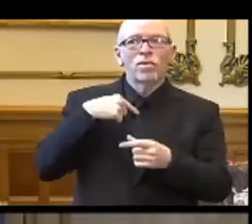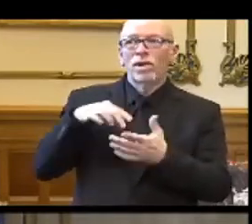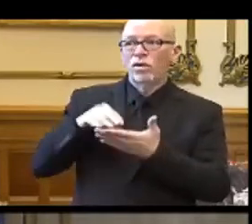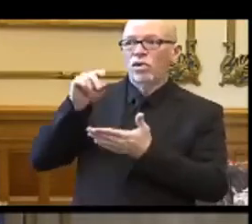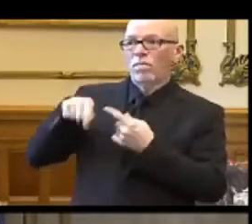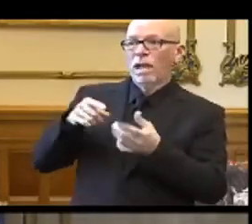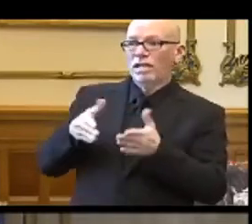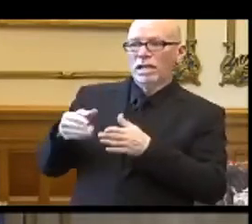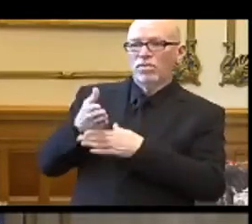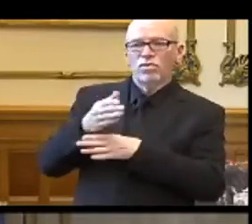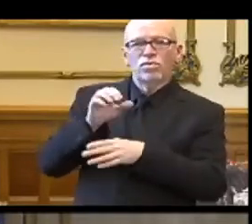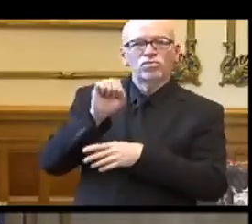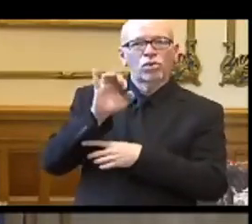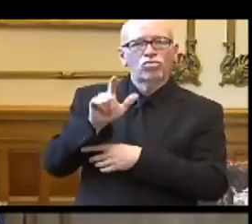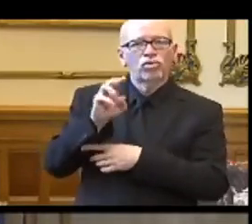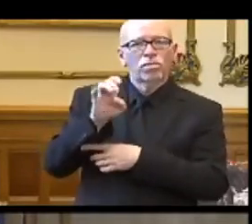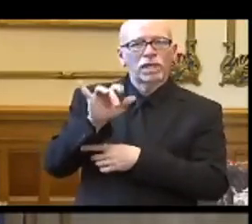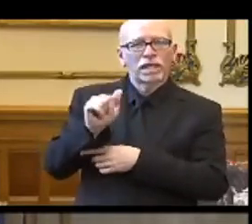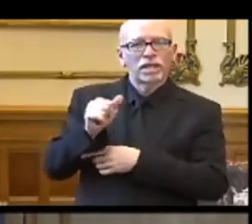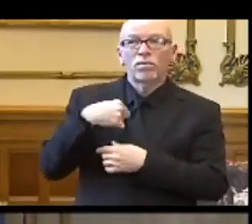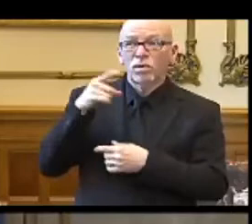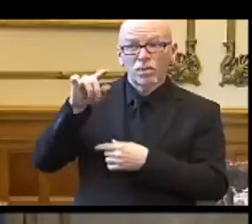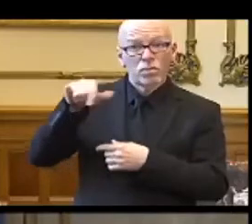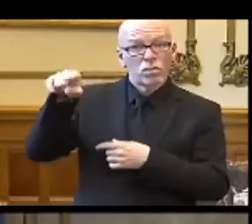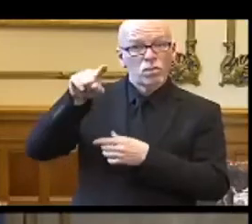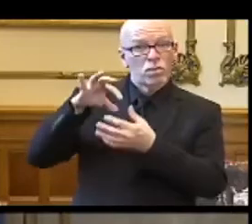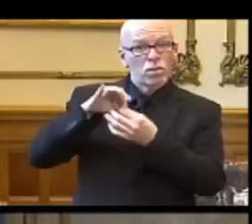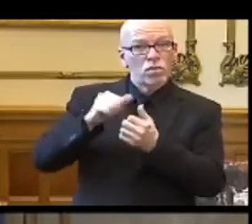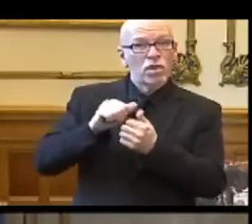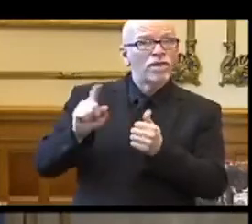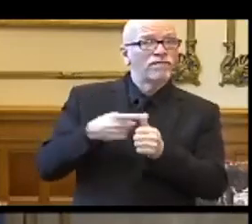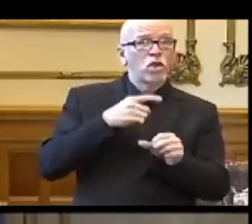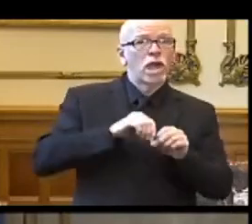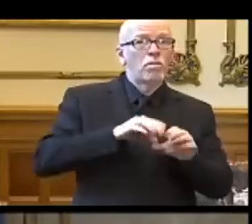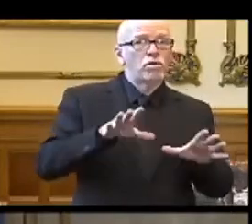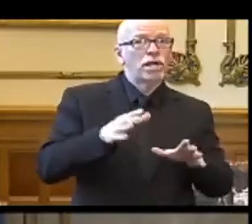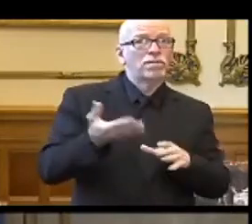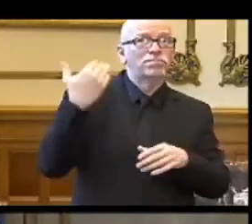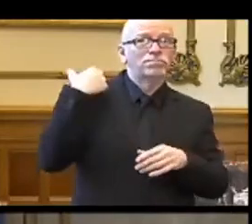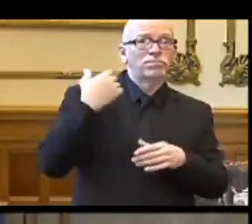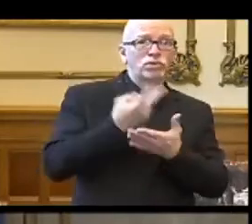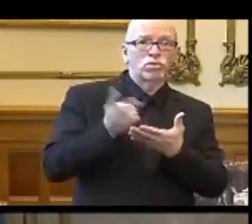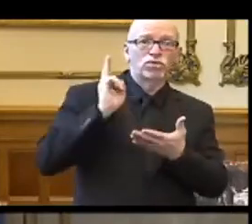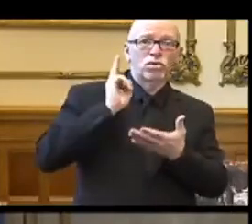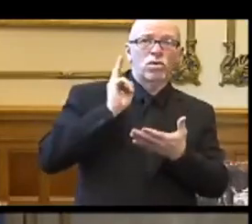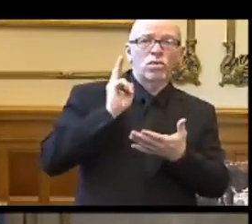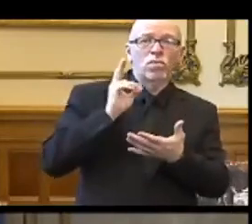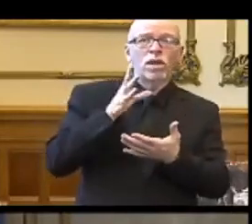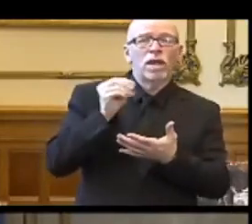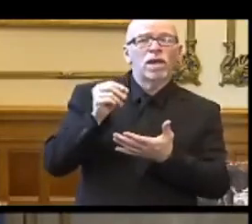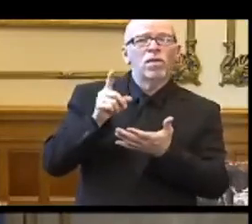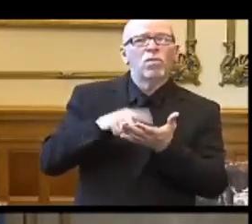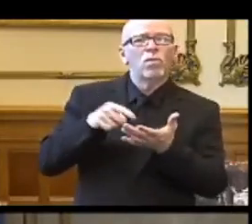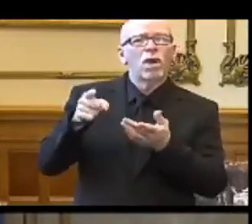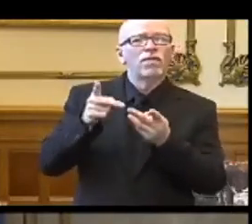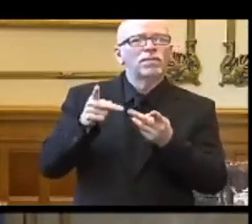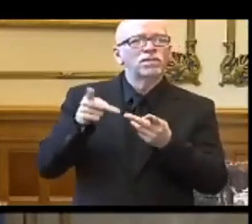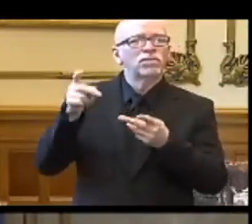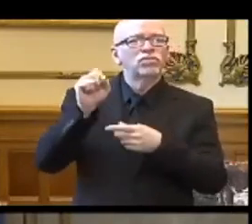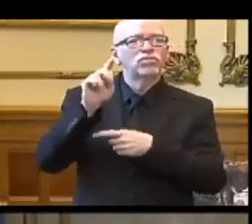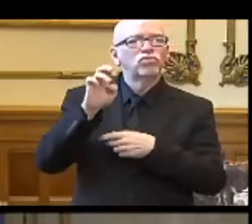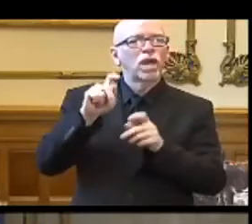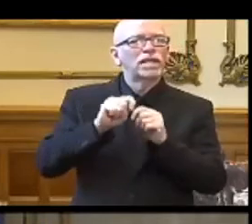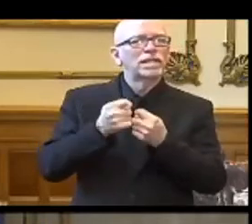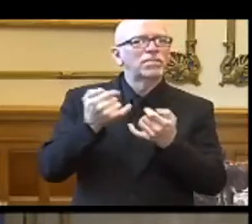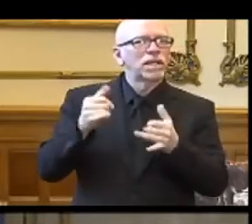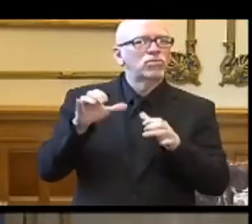channels. Could you tell us if the deaths were possibly connected to the first outbreak that happened 2 weeks ago and what the facility and strike team are doing to